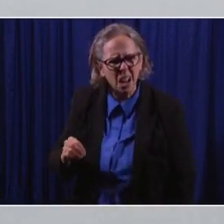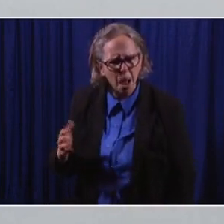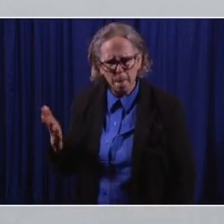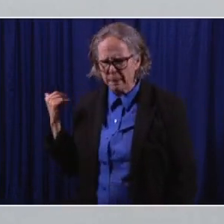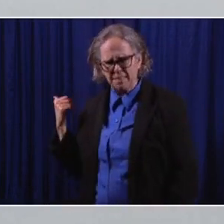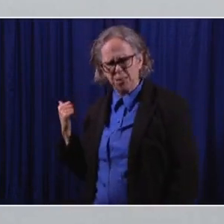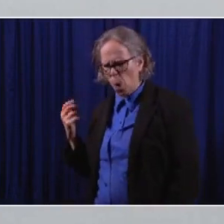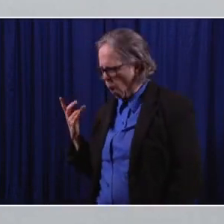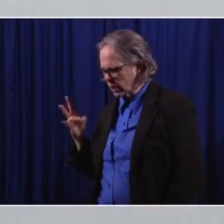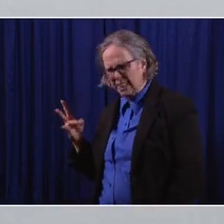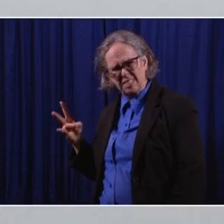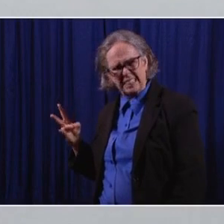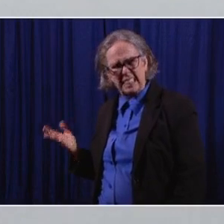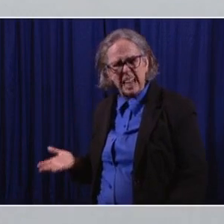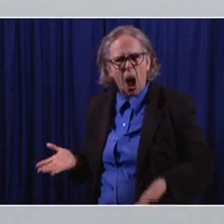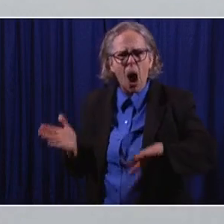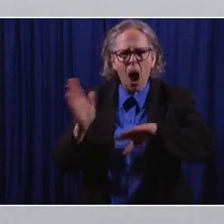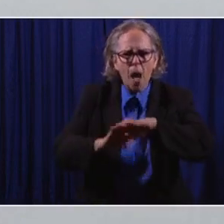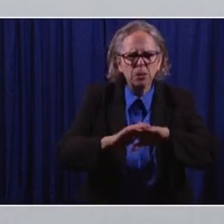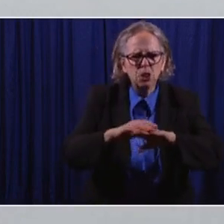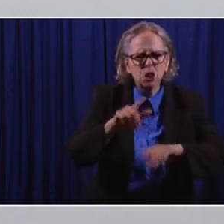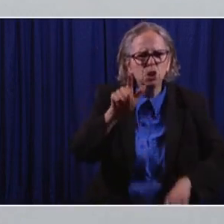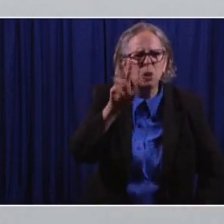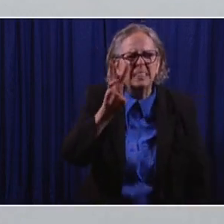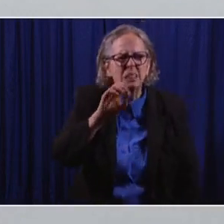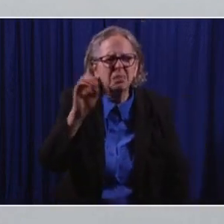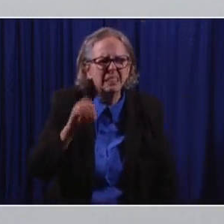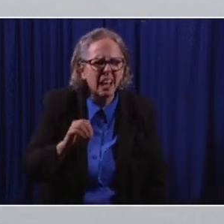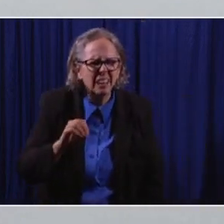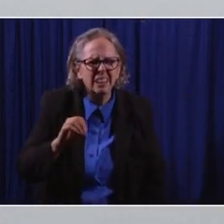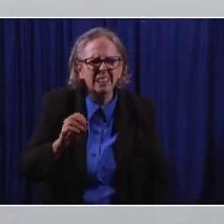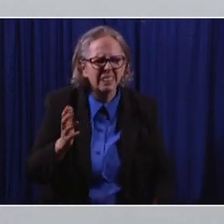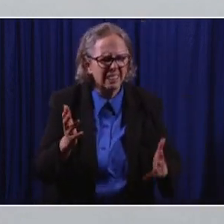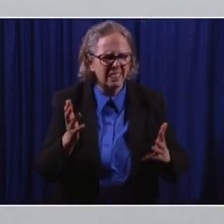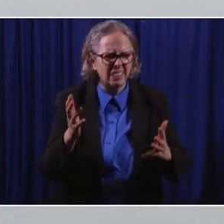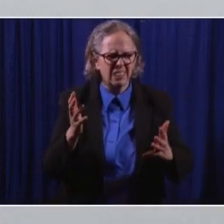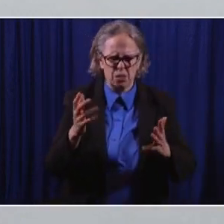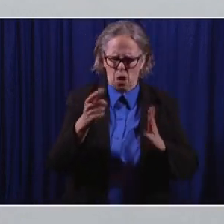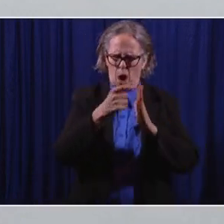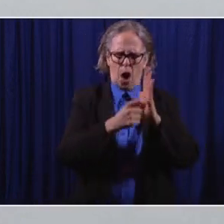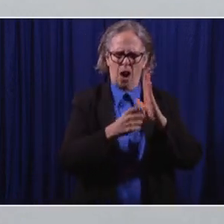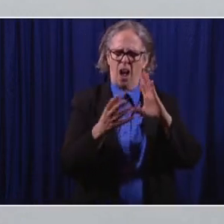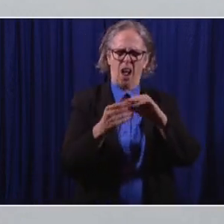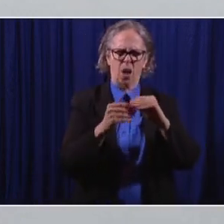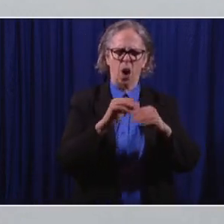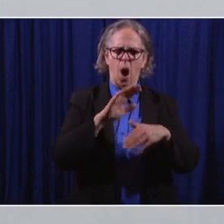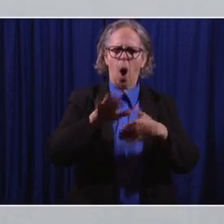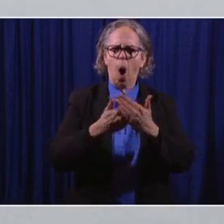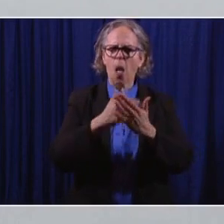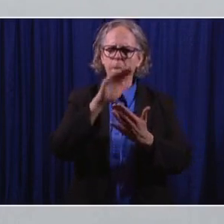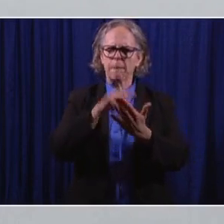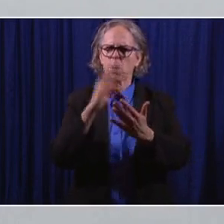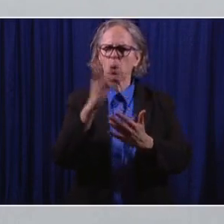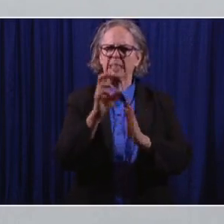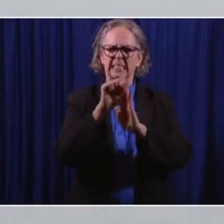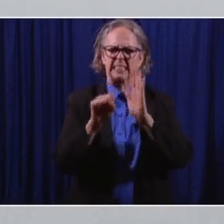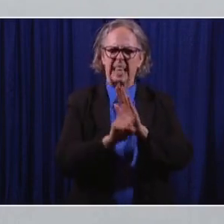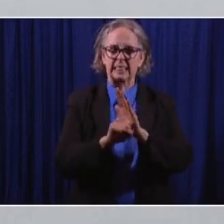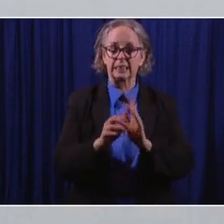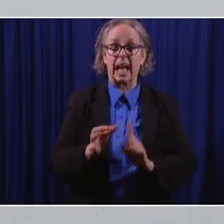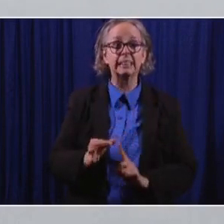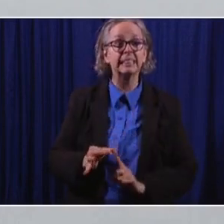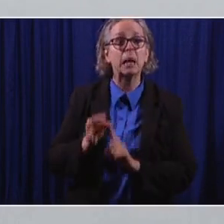the COVID Tracking Project. The article stated that all Midwest states except Ohio reported more cases